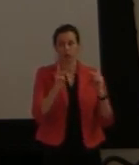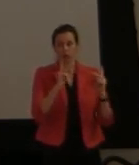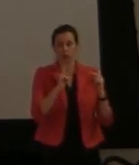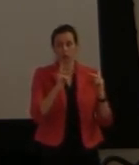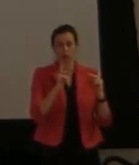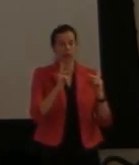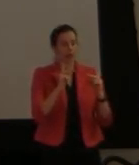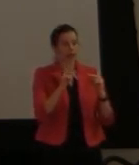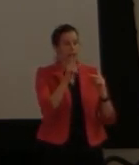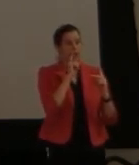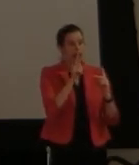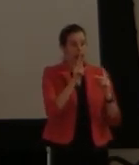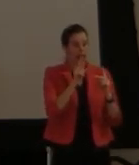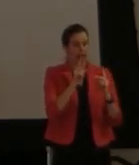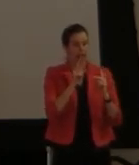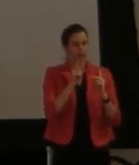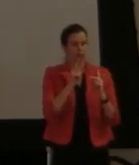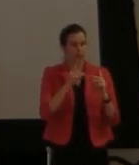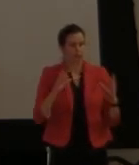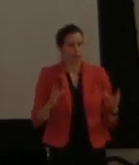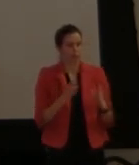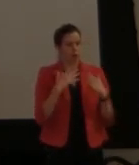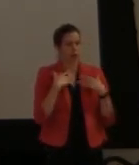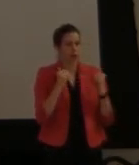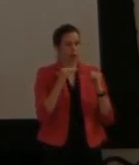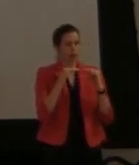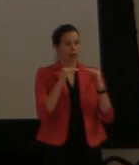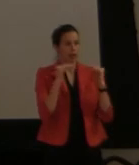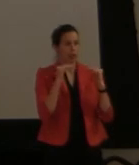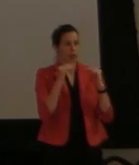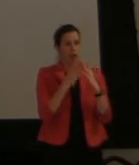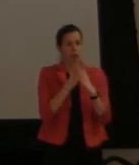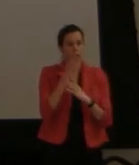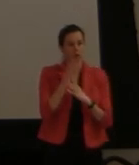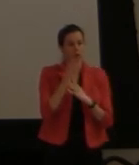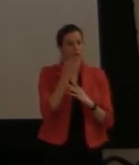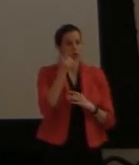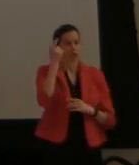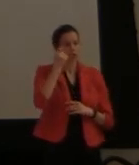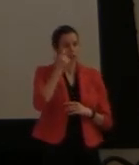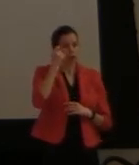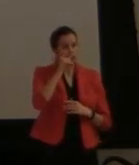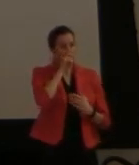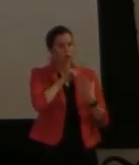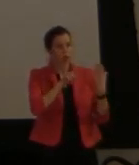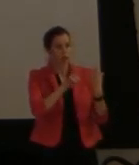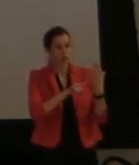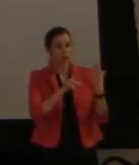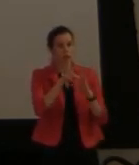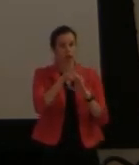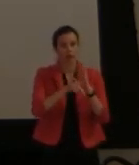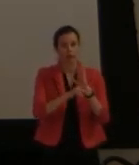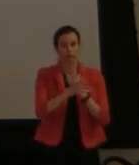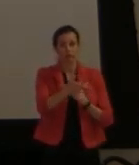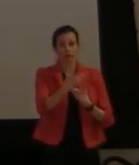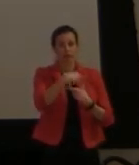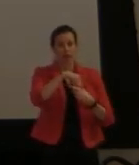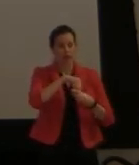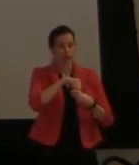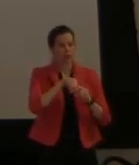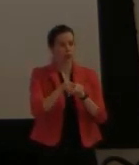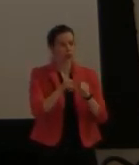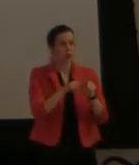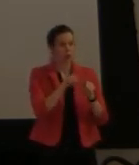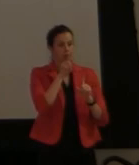as a catalyst by promoting health equity through grants, education, research, and policy engagement. They also